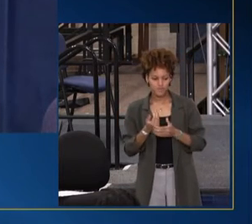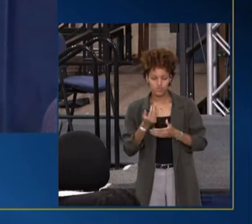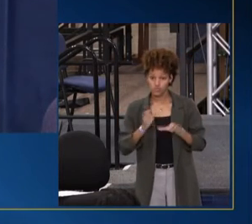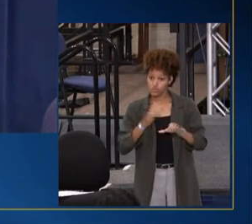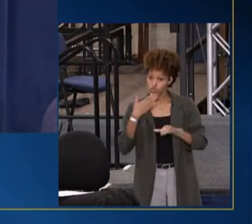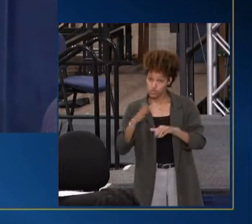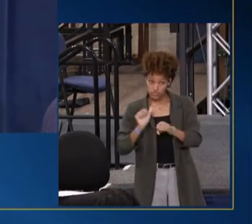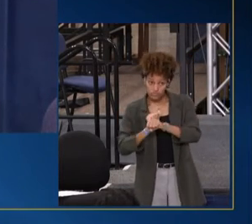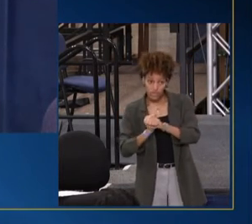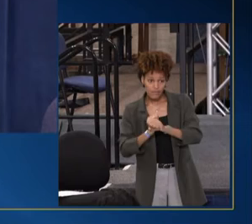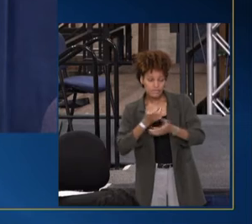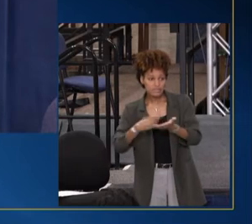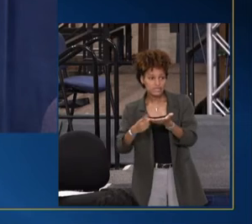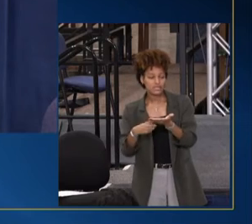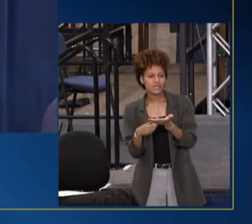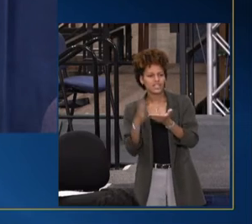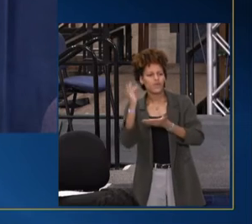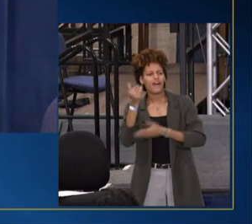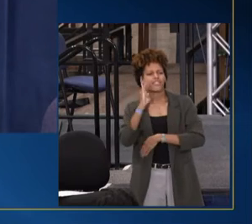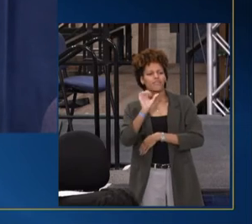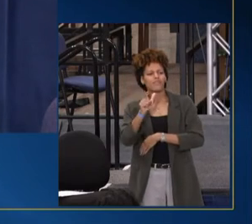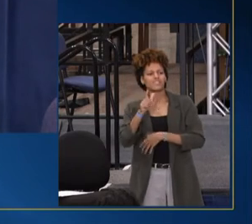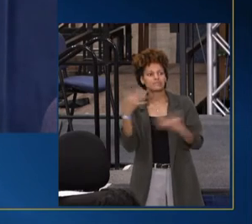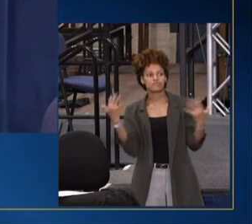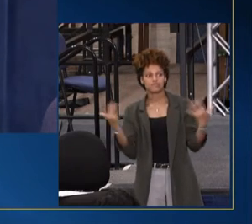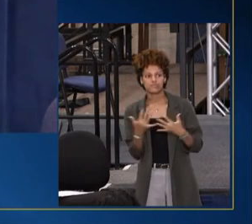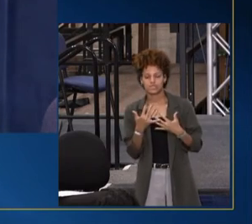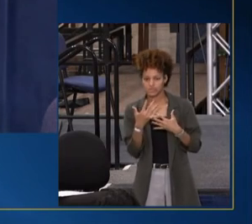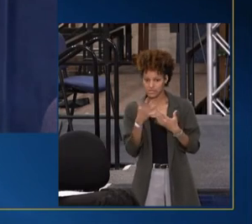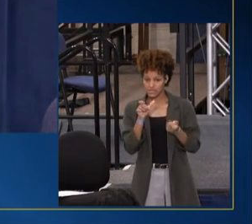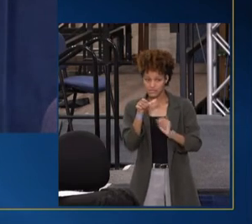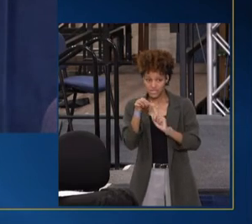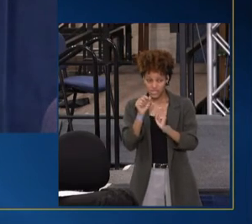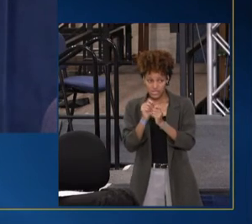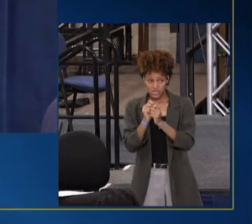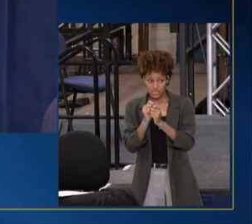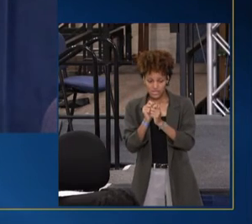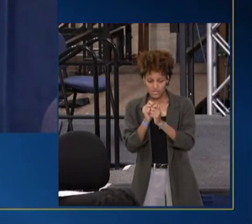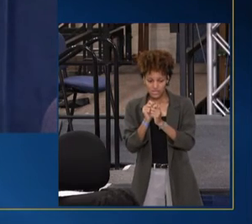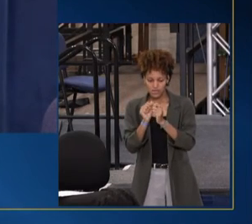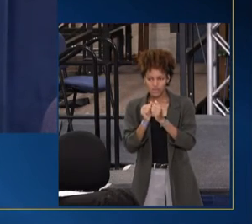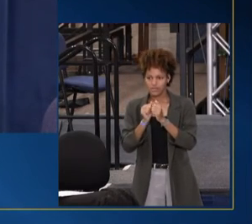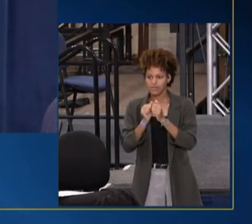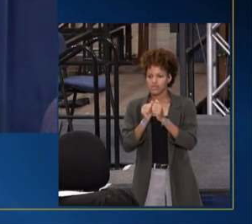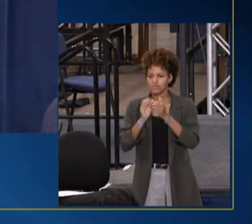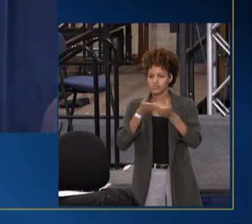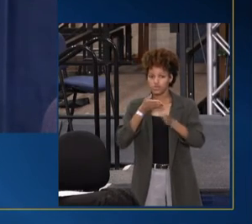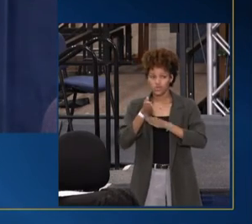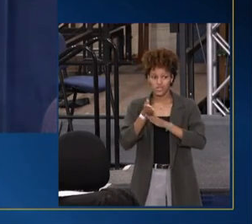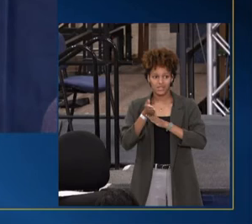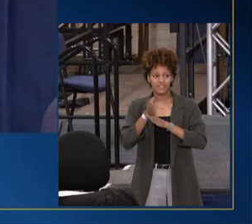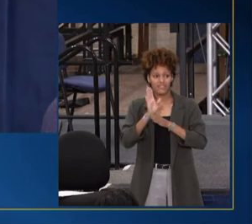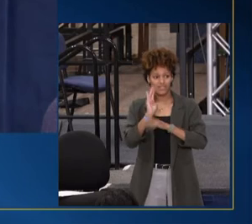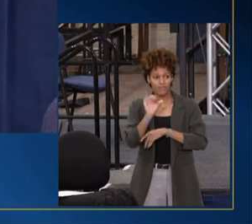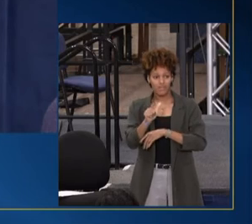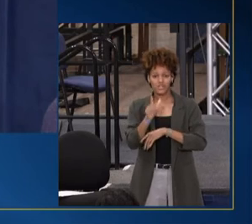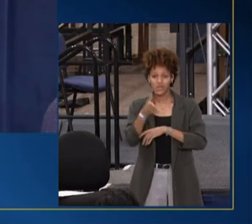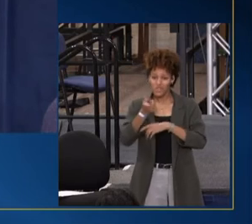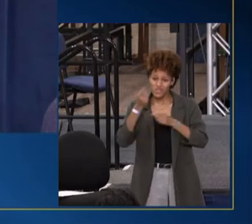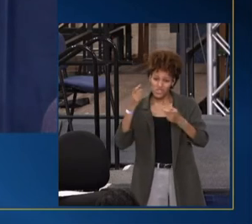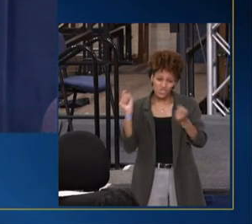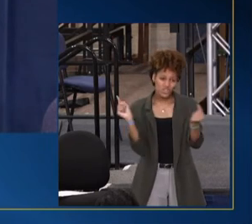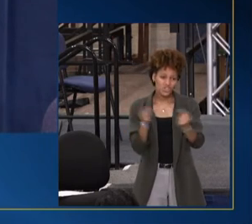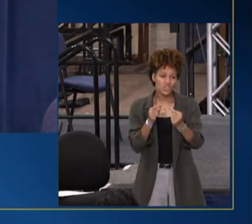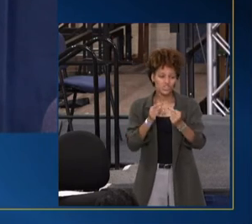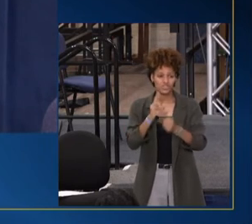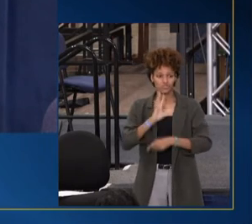good job of talking about why these bills are so scary, especially when the vast majority of them are really going to hurt trans